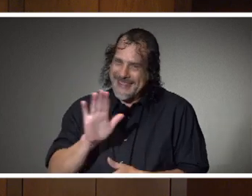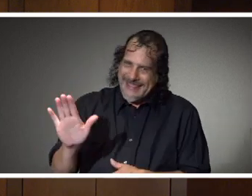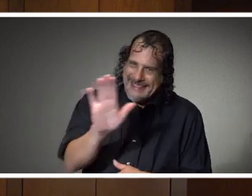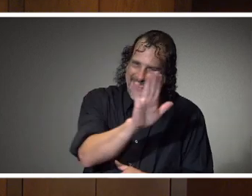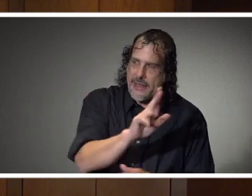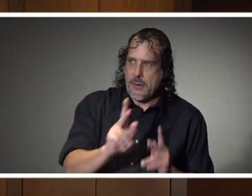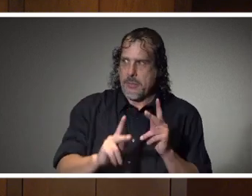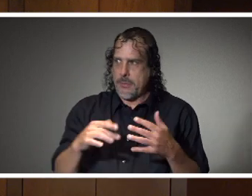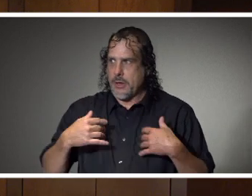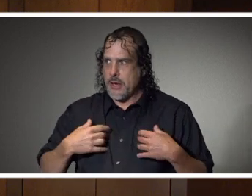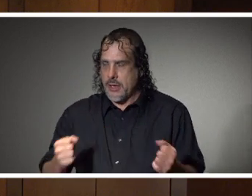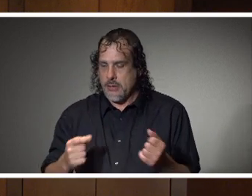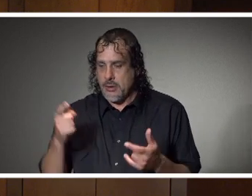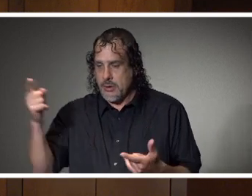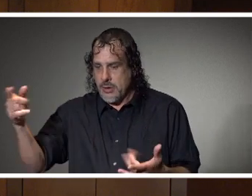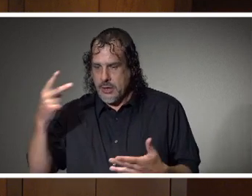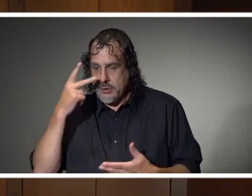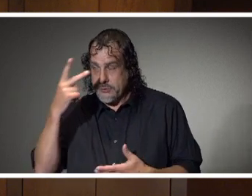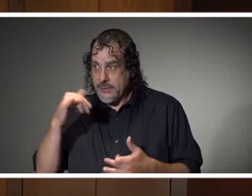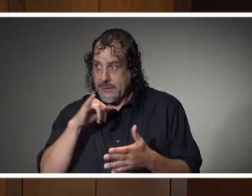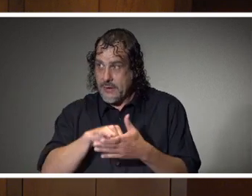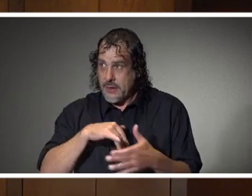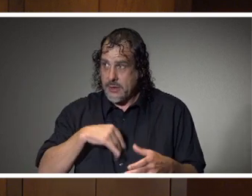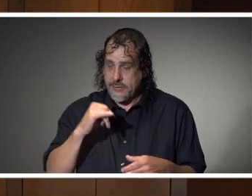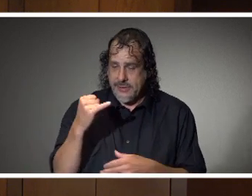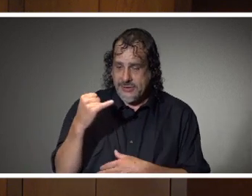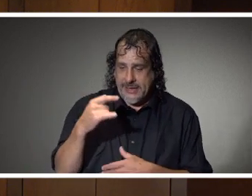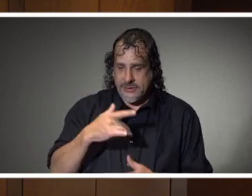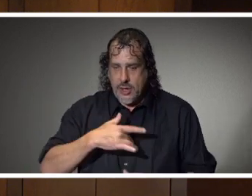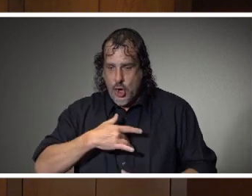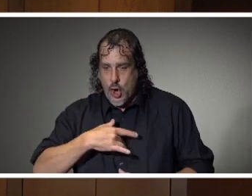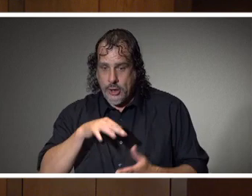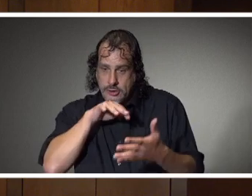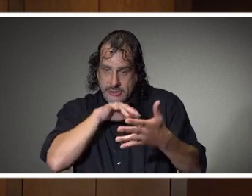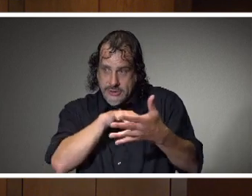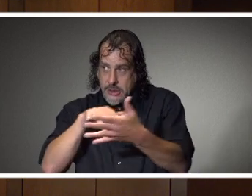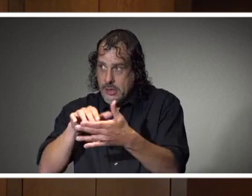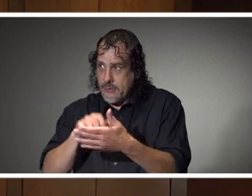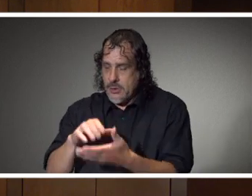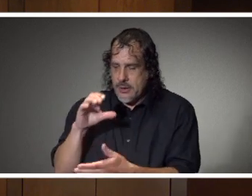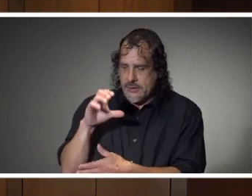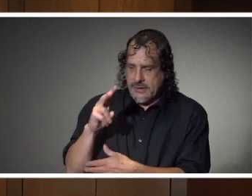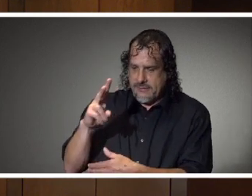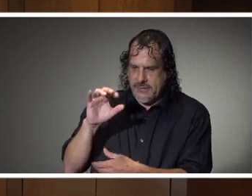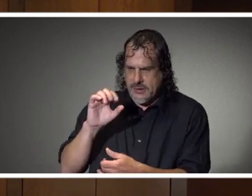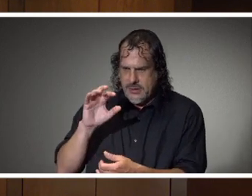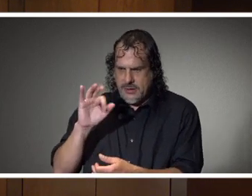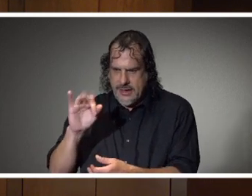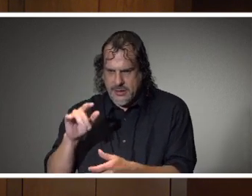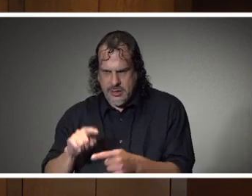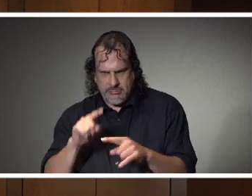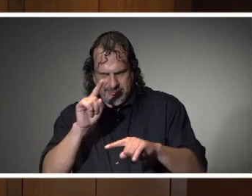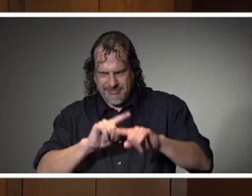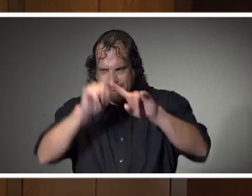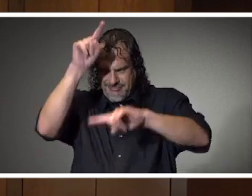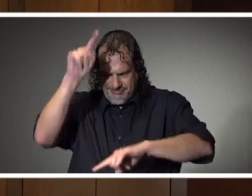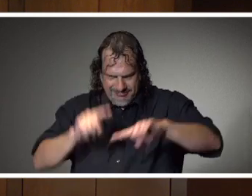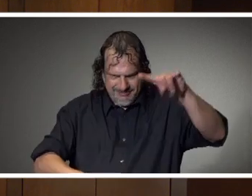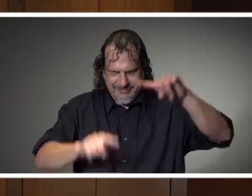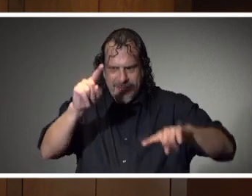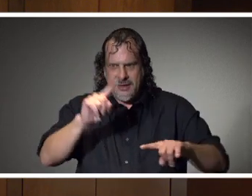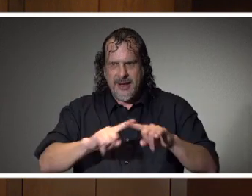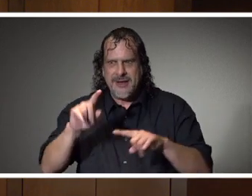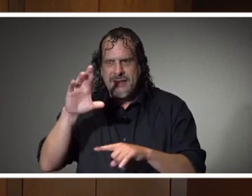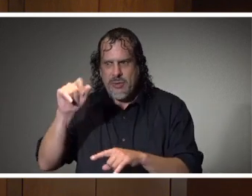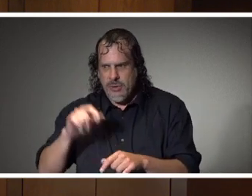like we've also seen in some of the Jackson Heart Study findings. In light of COVID racial disparities and this